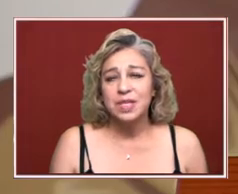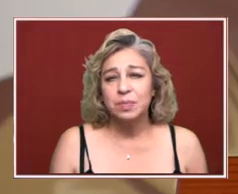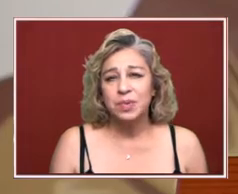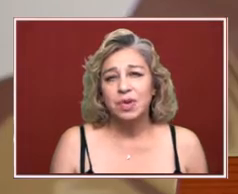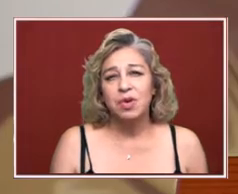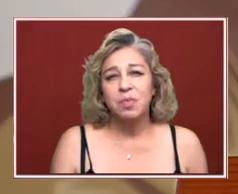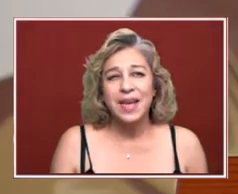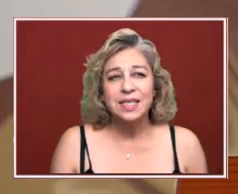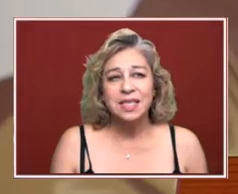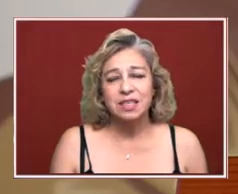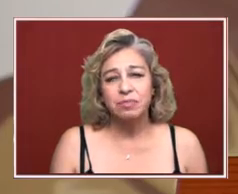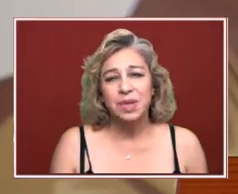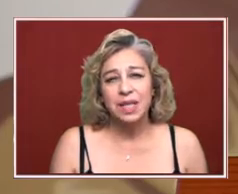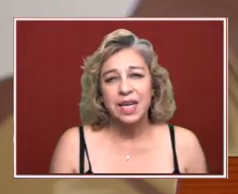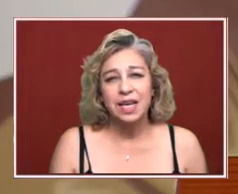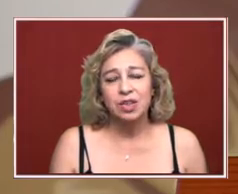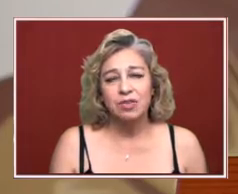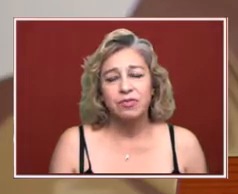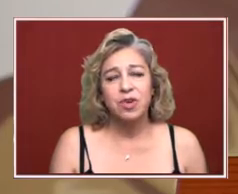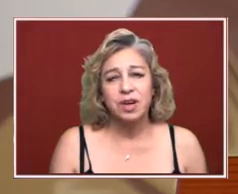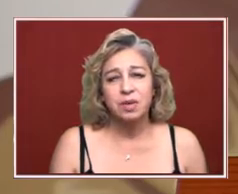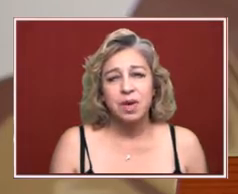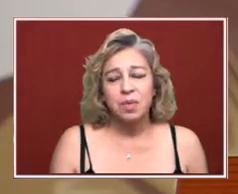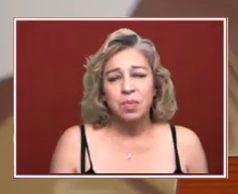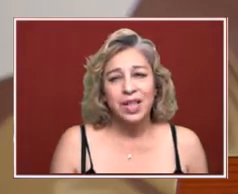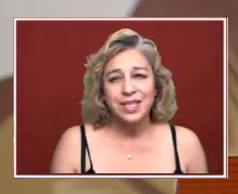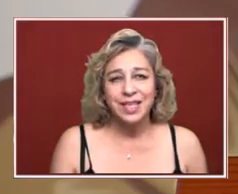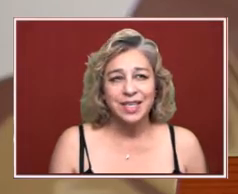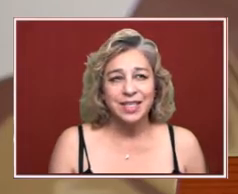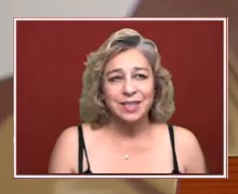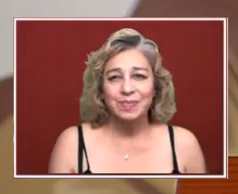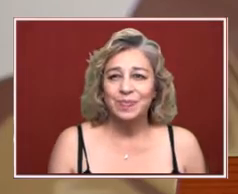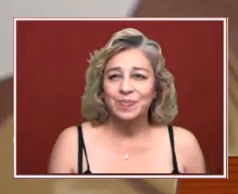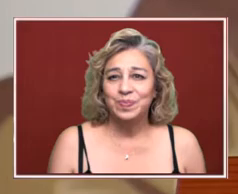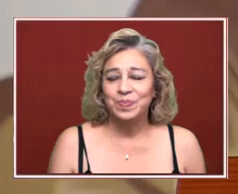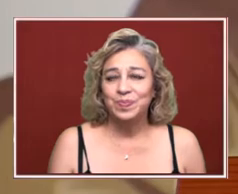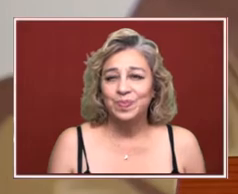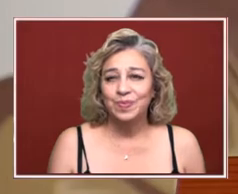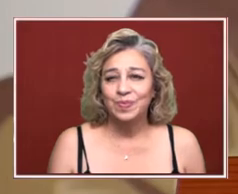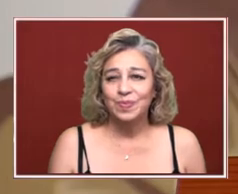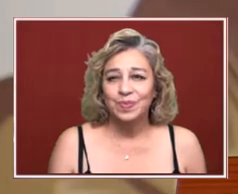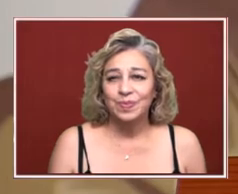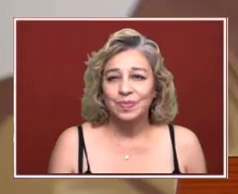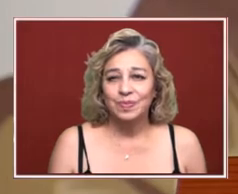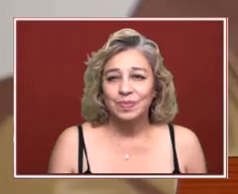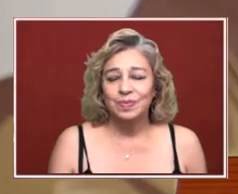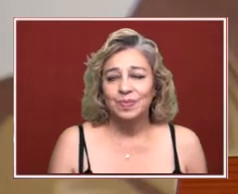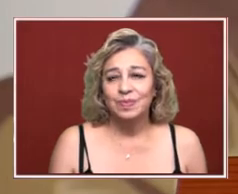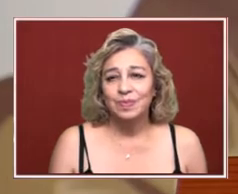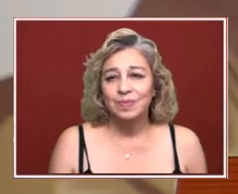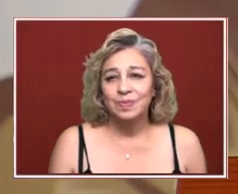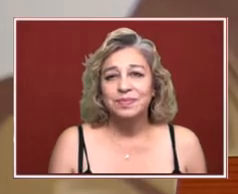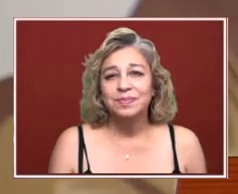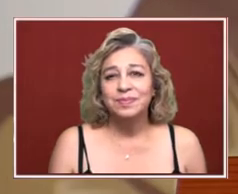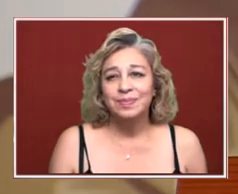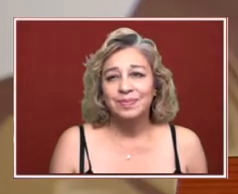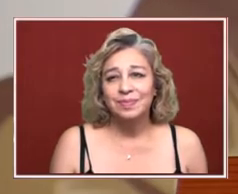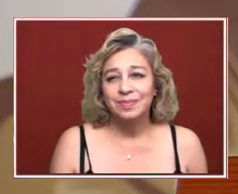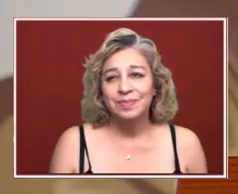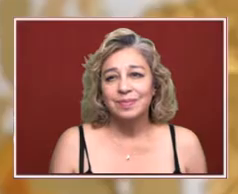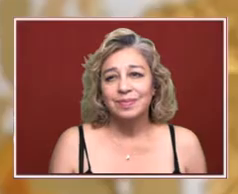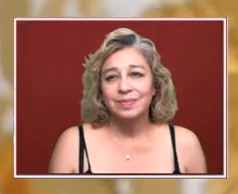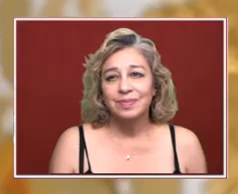the principle or basis of political or foreign politics. Que